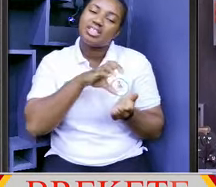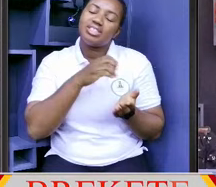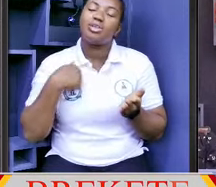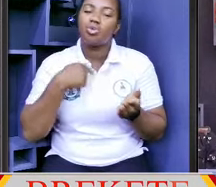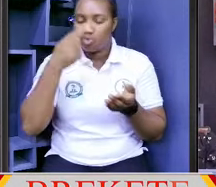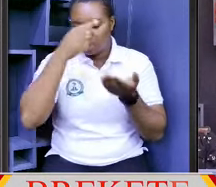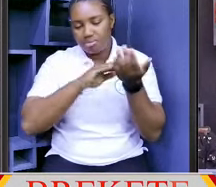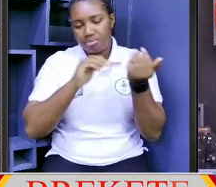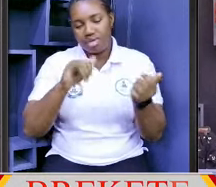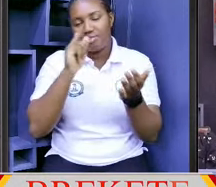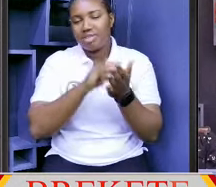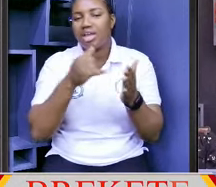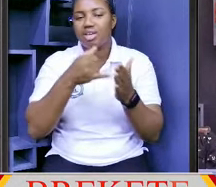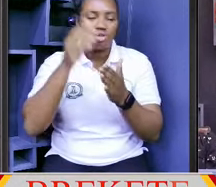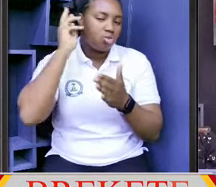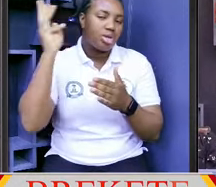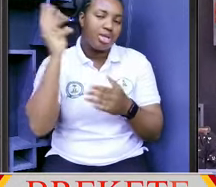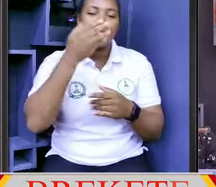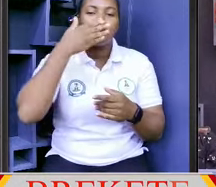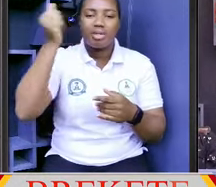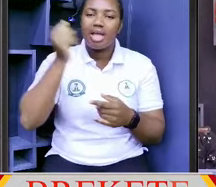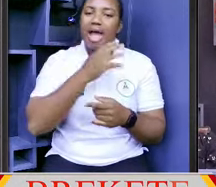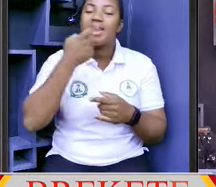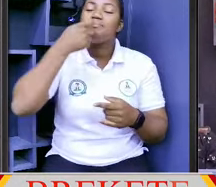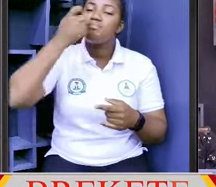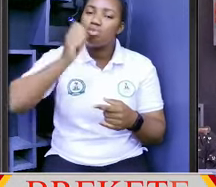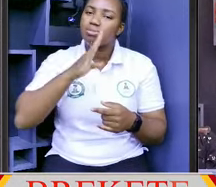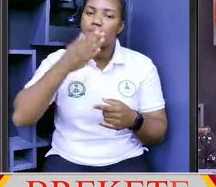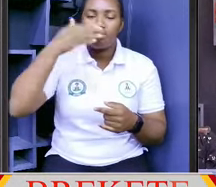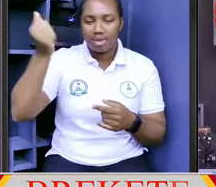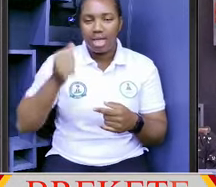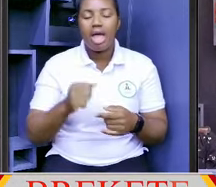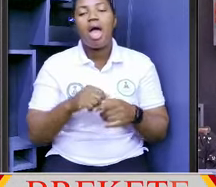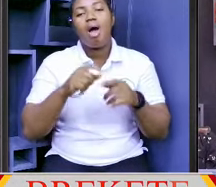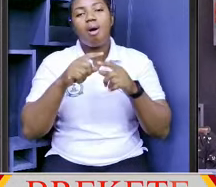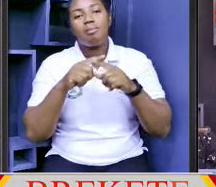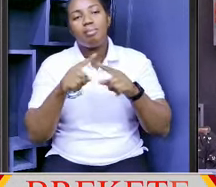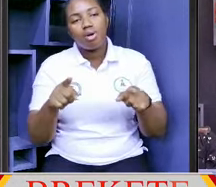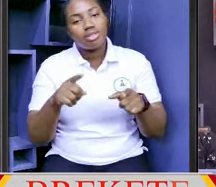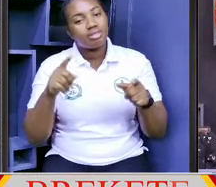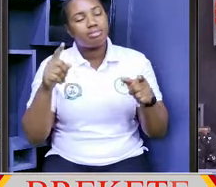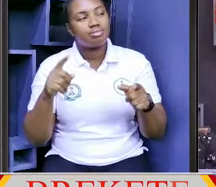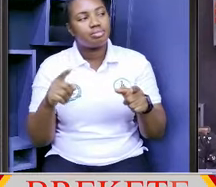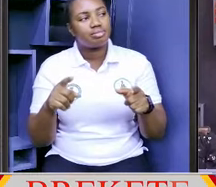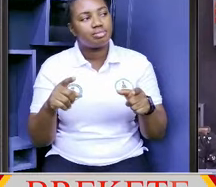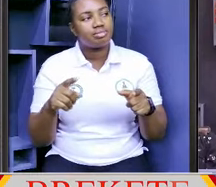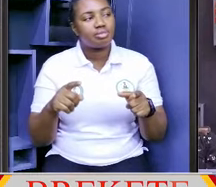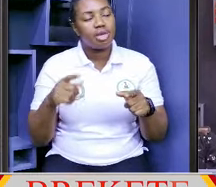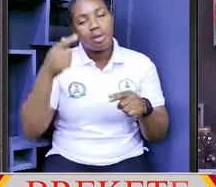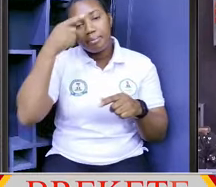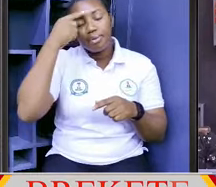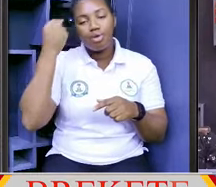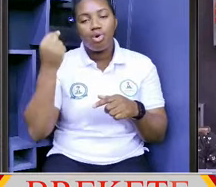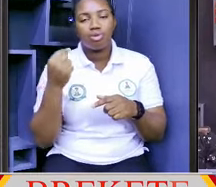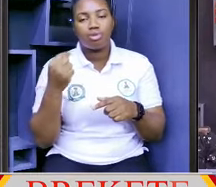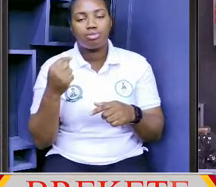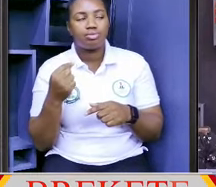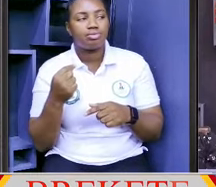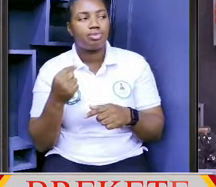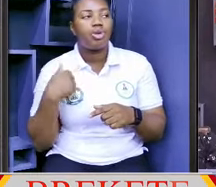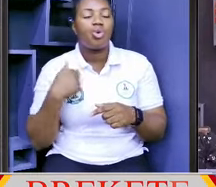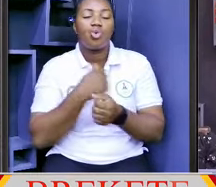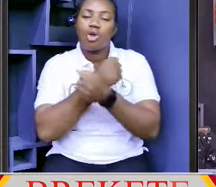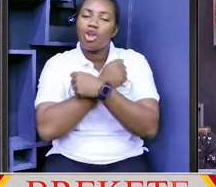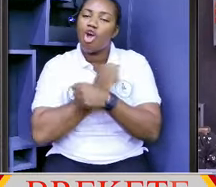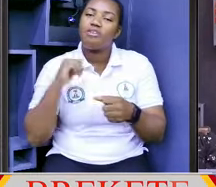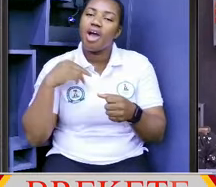better, and it must be better by the grace of God, just like the way you usually say. About that, so as, because we love